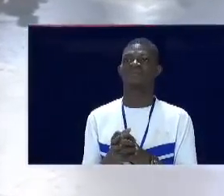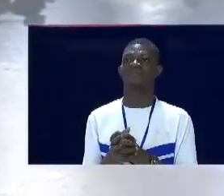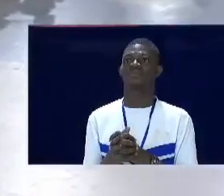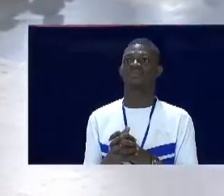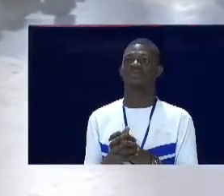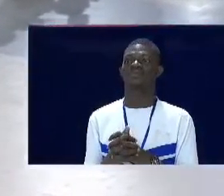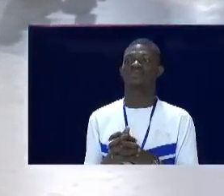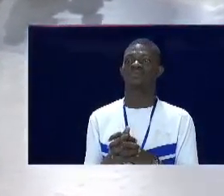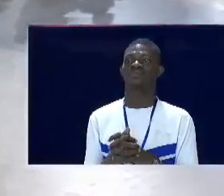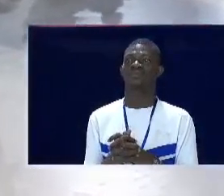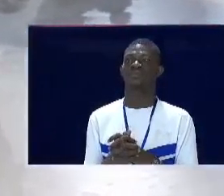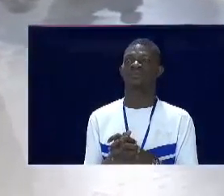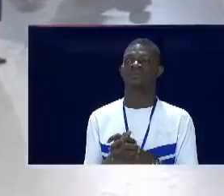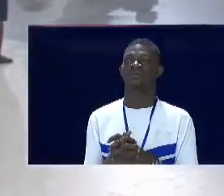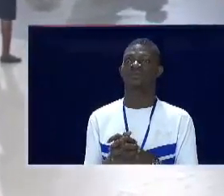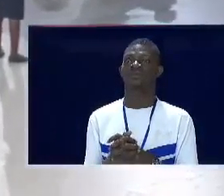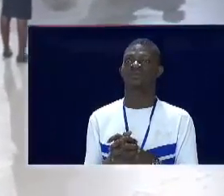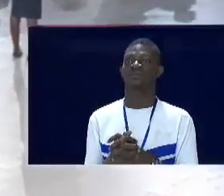sókè kí ẹ sì kí alleluia.